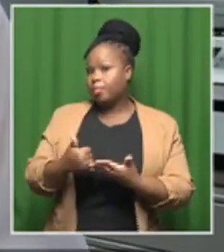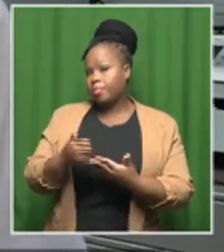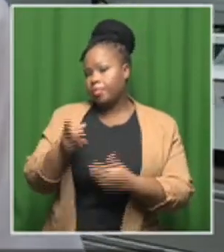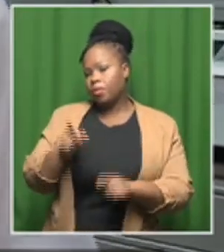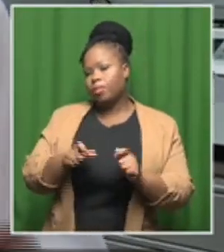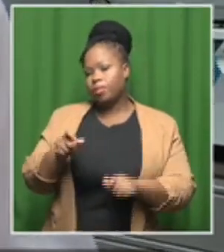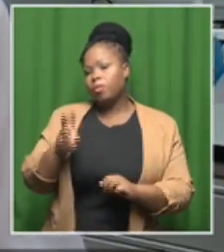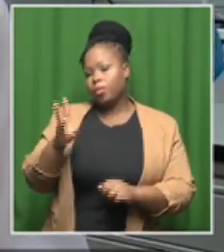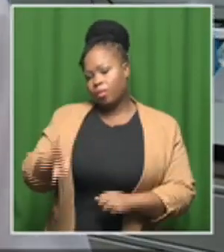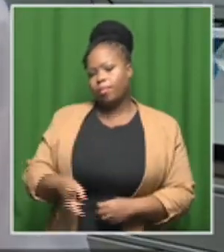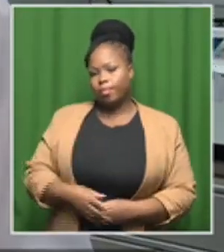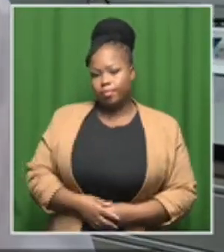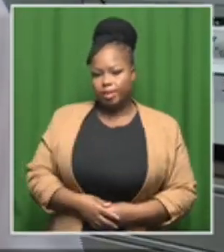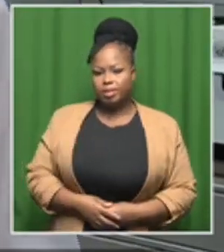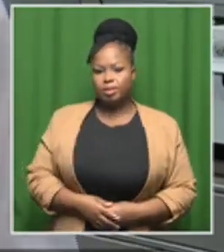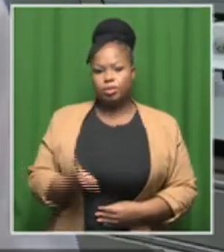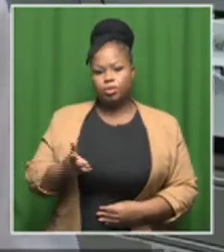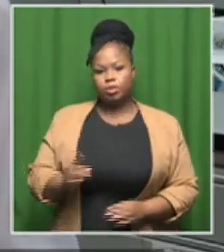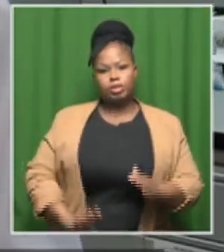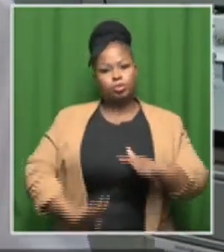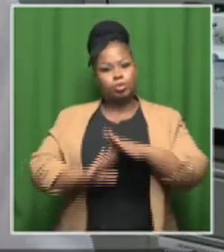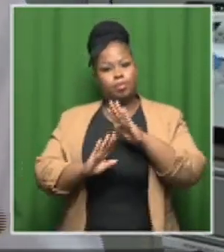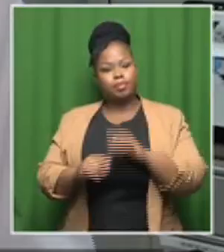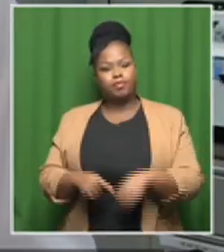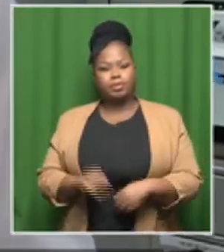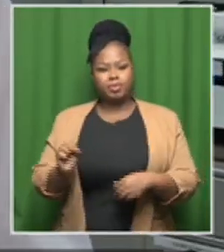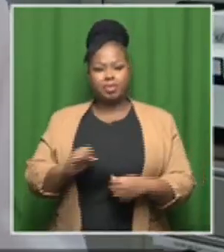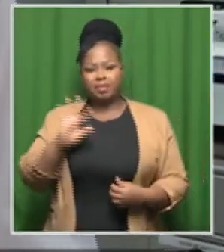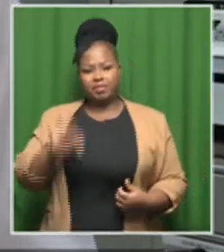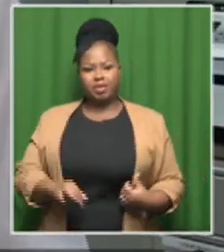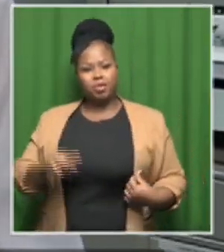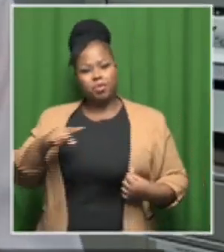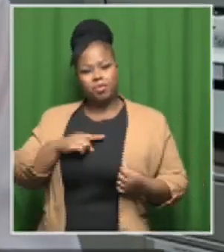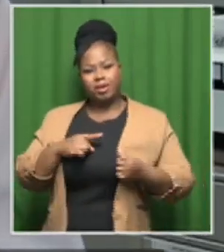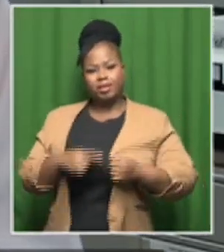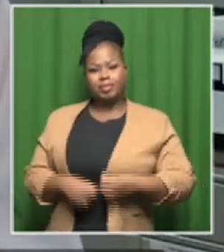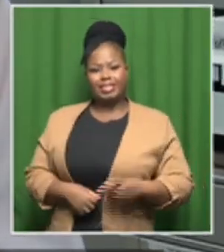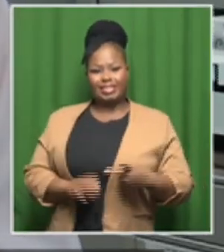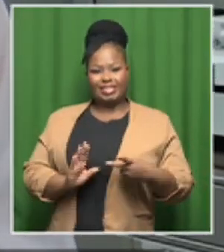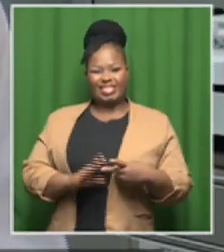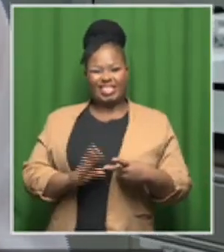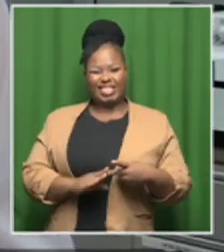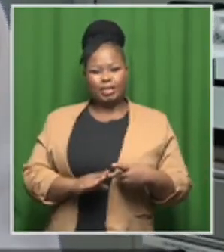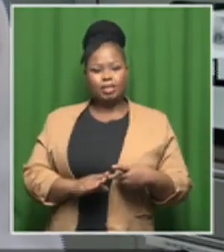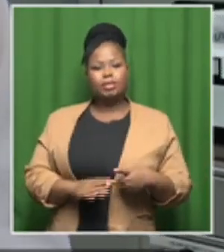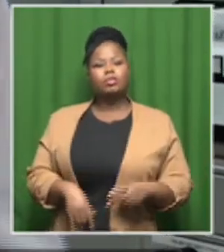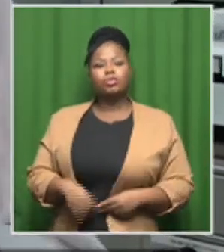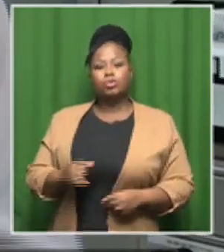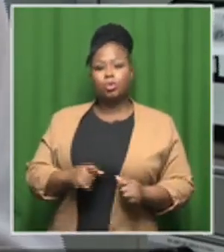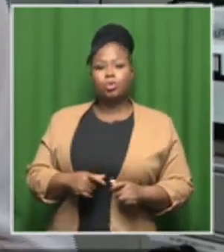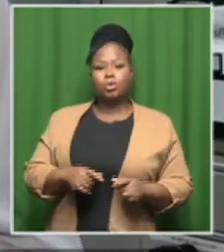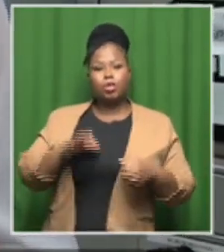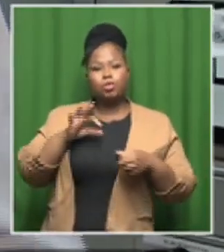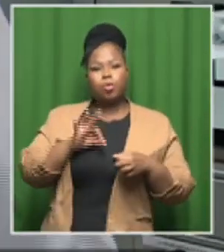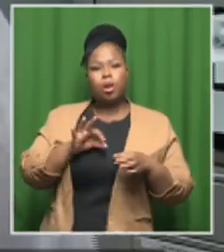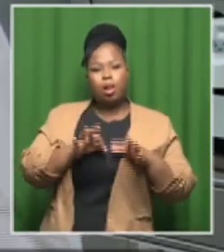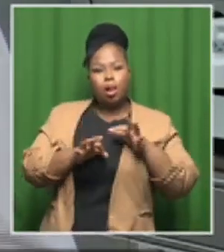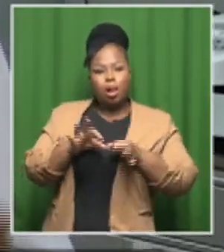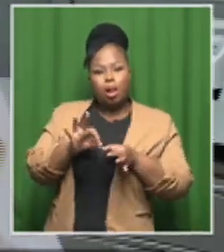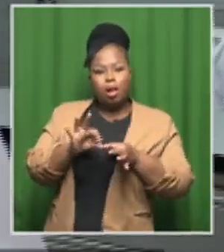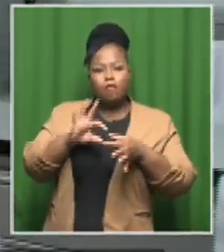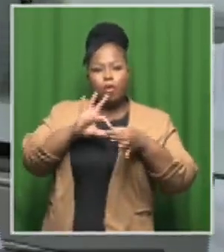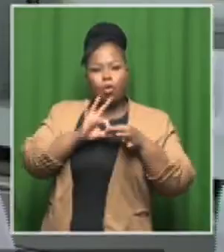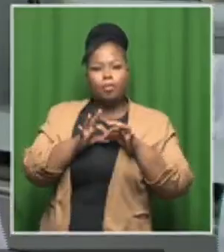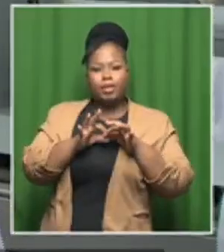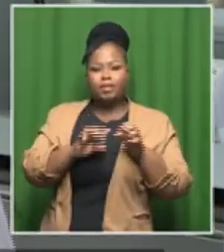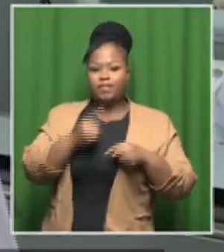This is going to be a groundbreaking thing for South Africa because, in fact, it will be the second small molecule drug in the continent. The first one